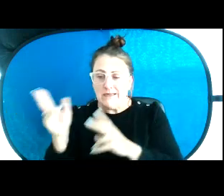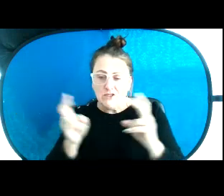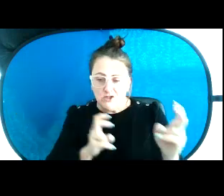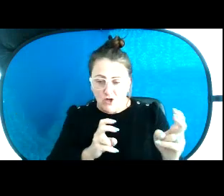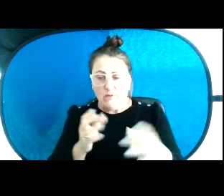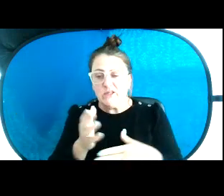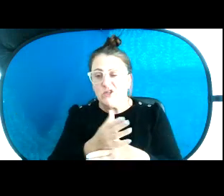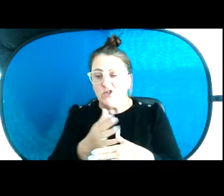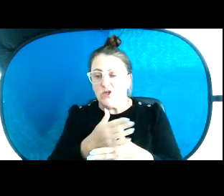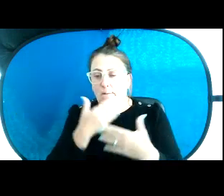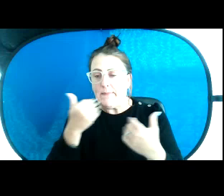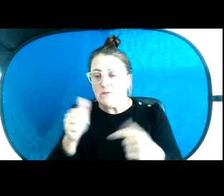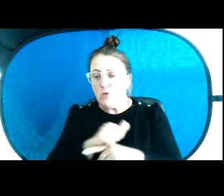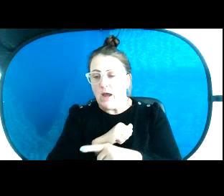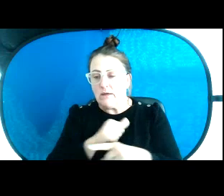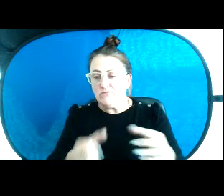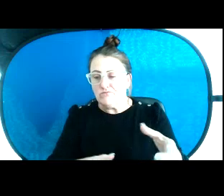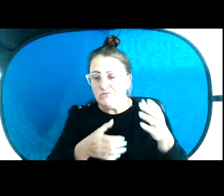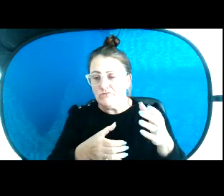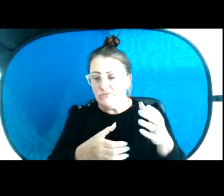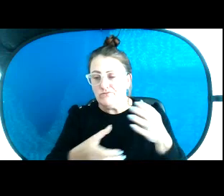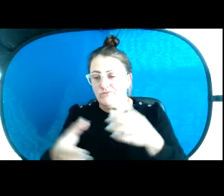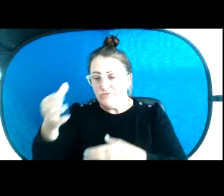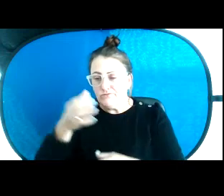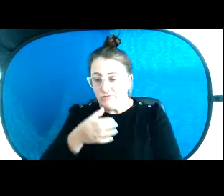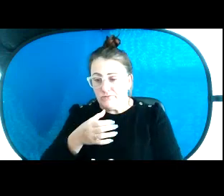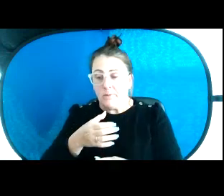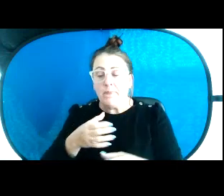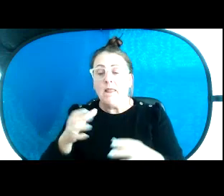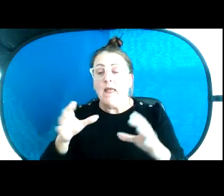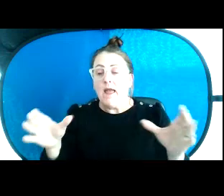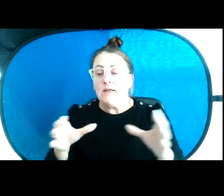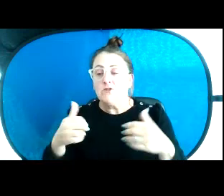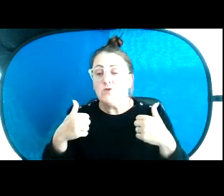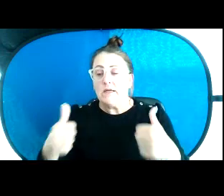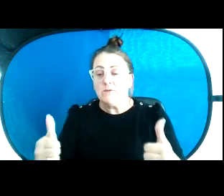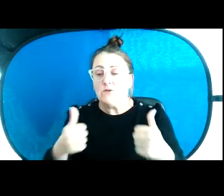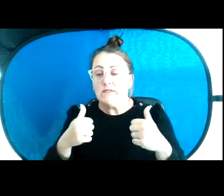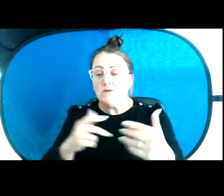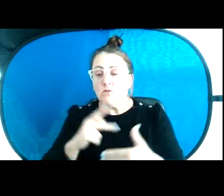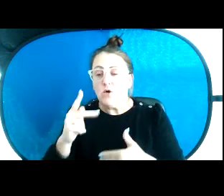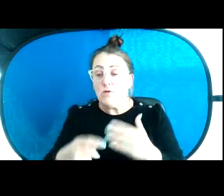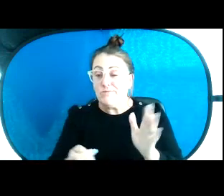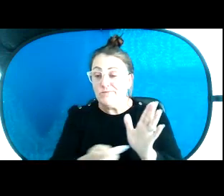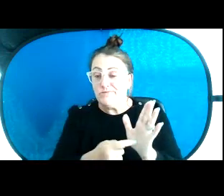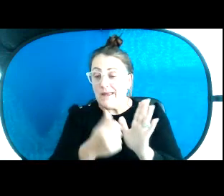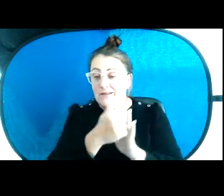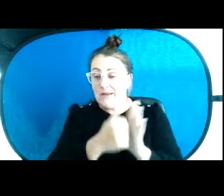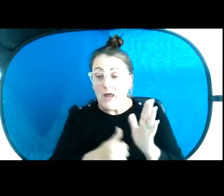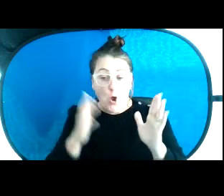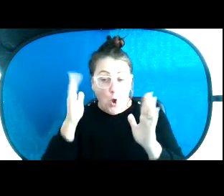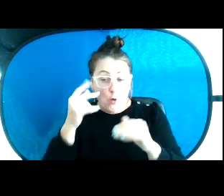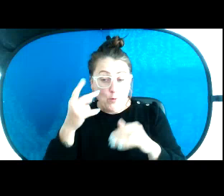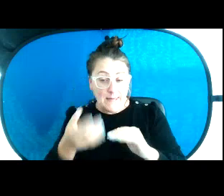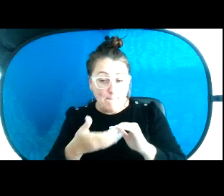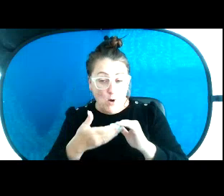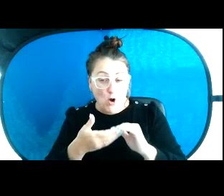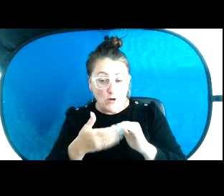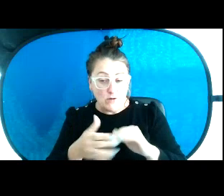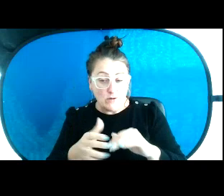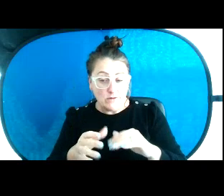practices. We'll have an update on the active transportation program on today's agenda, and we hope to see many of our partners at UC Davis for